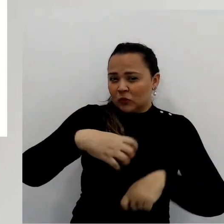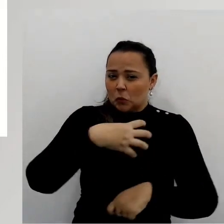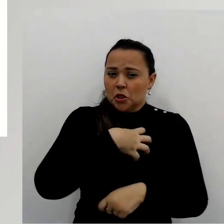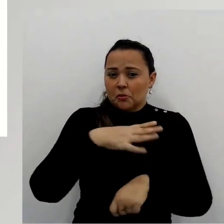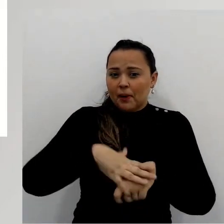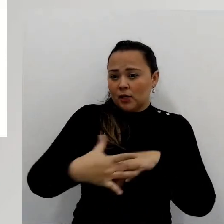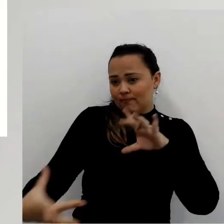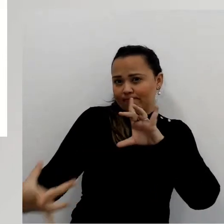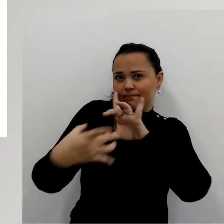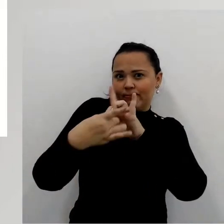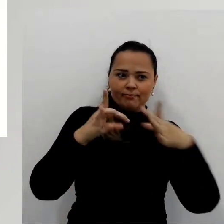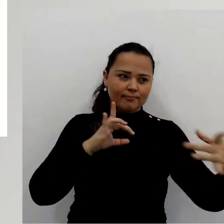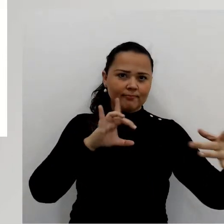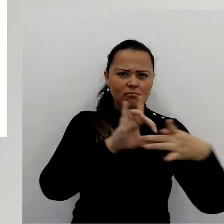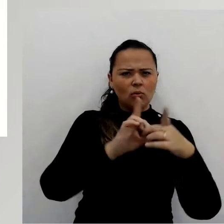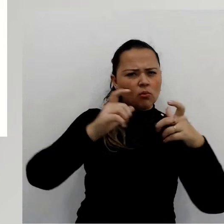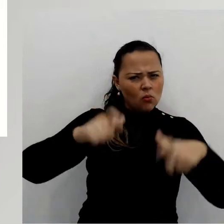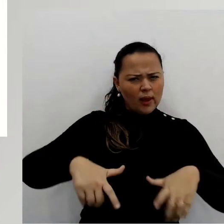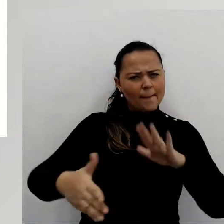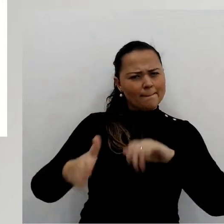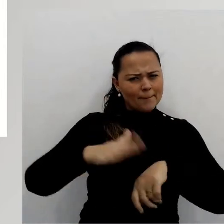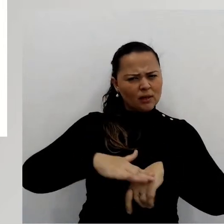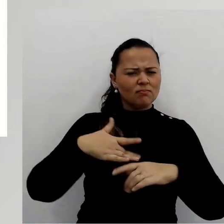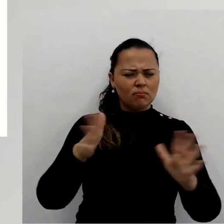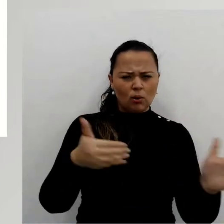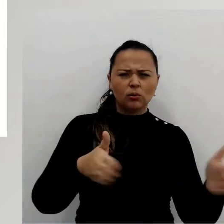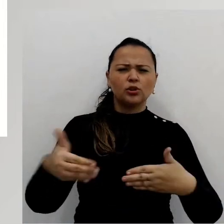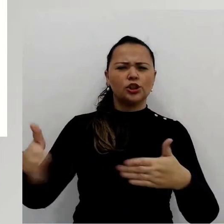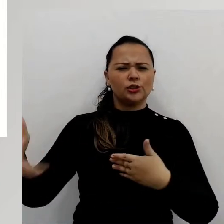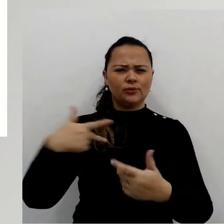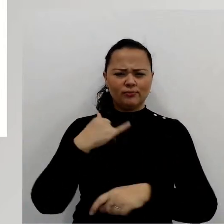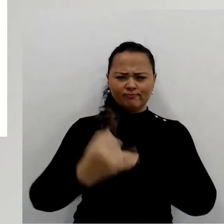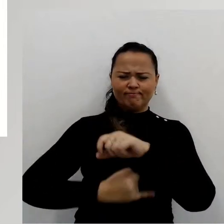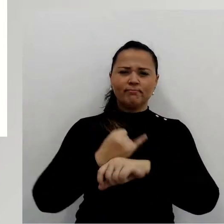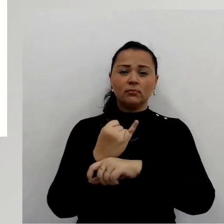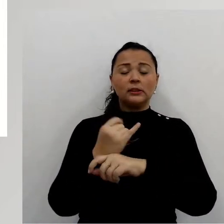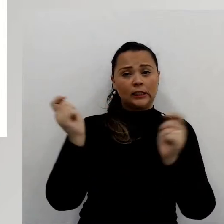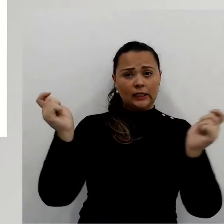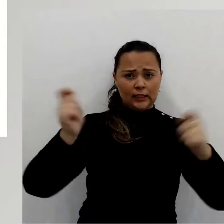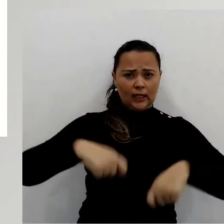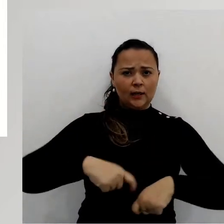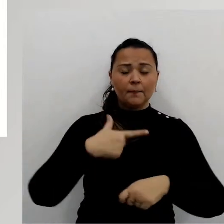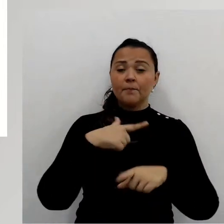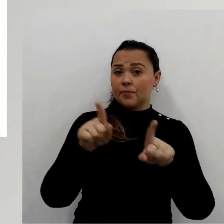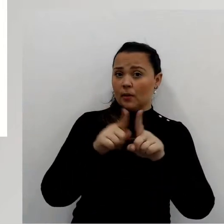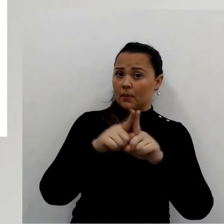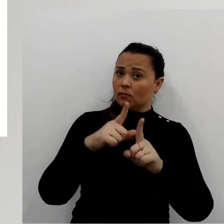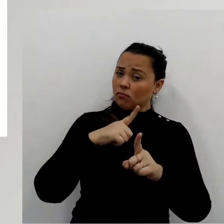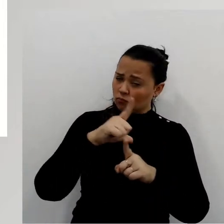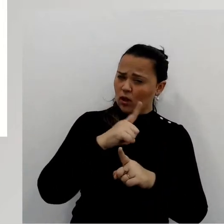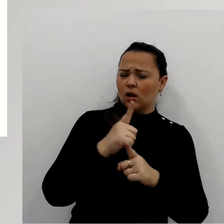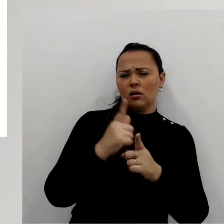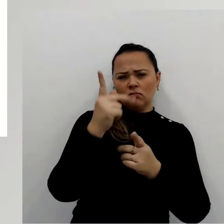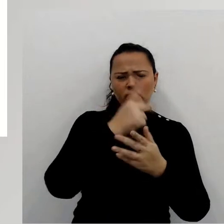environment and business. And then on top of that, now we have the external interface where we now start to